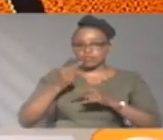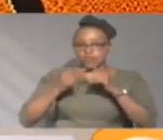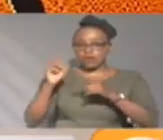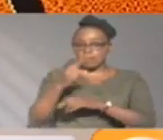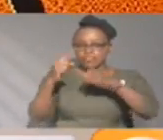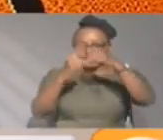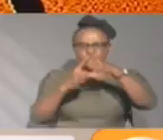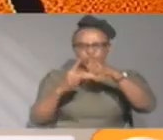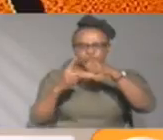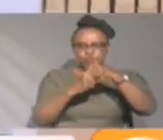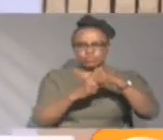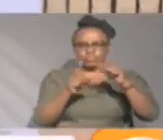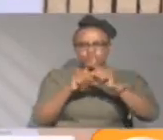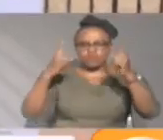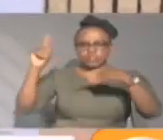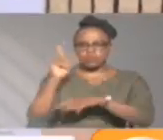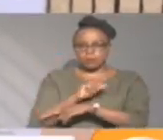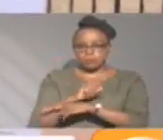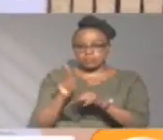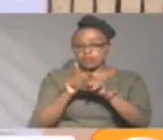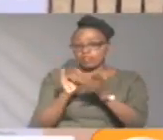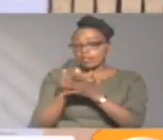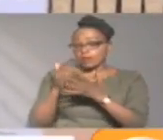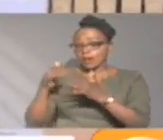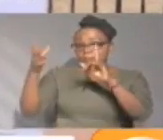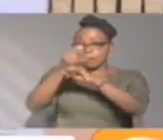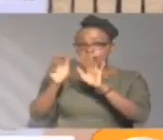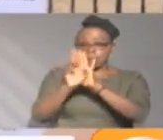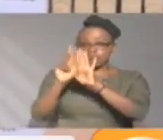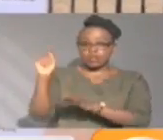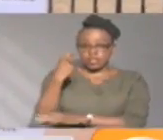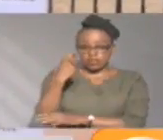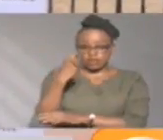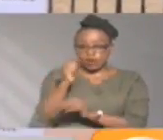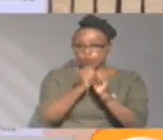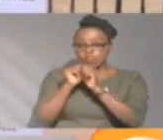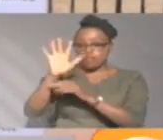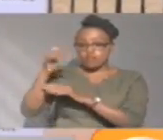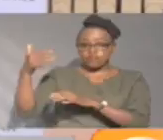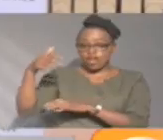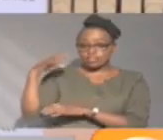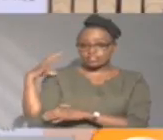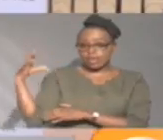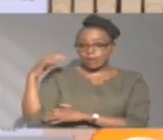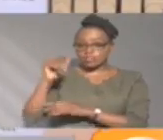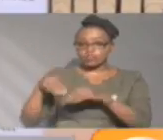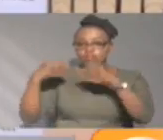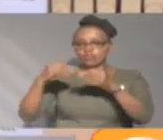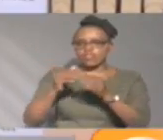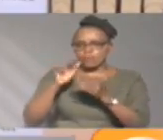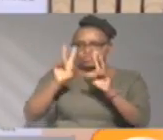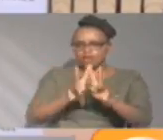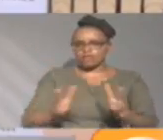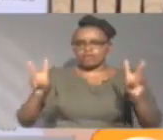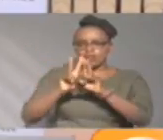month of June. Okwara's success follows another personal milestone he achieved by representing Kenya in the FIBA Zone 5 Championships, where he was named the most valuable